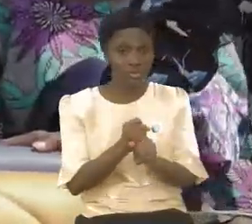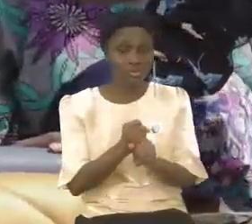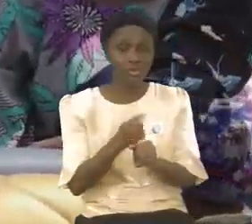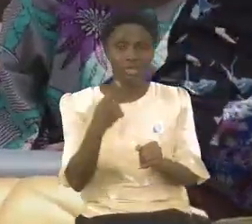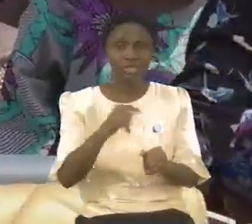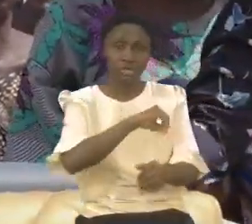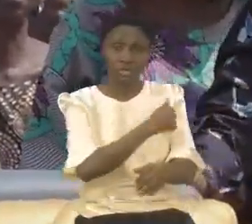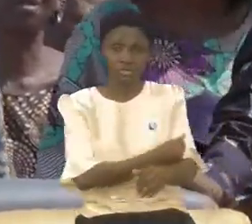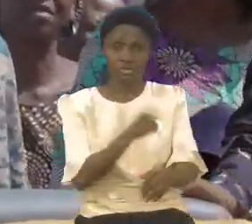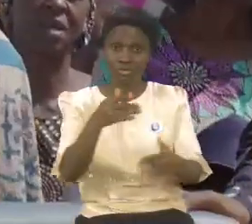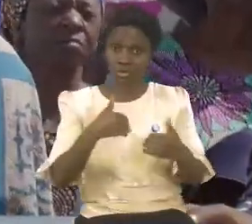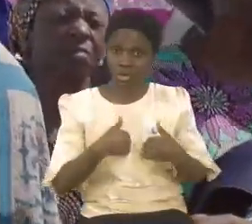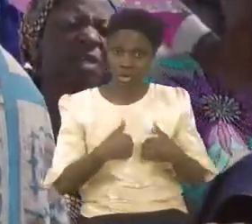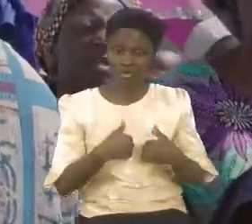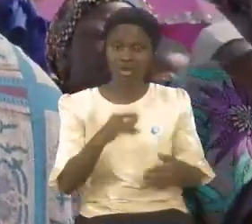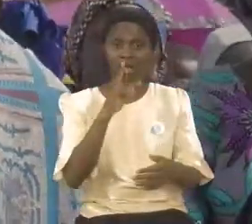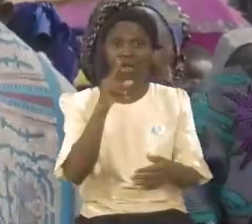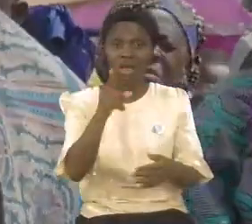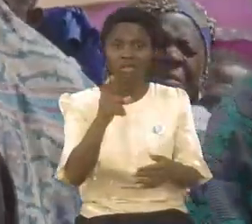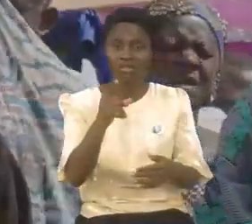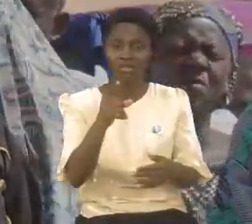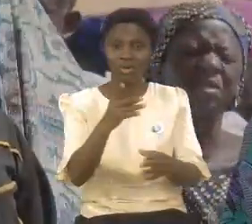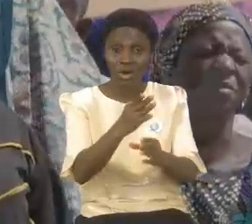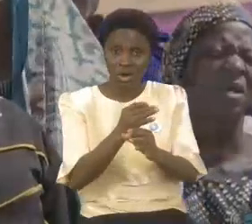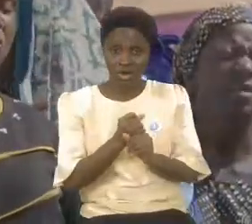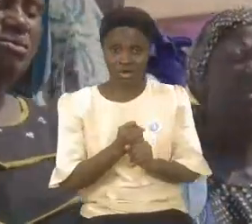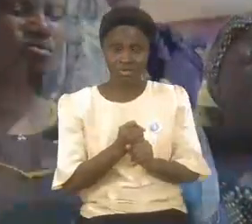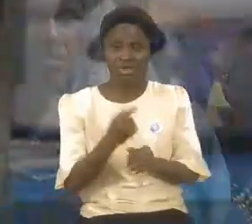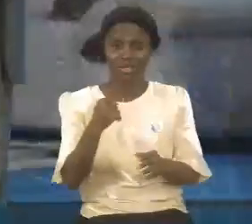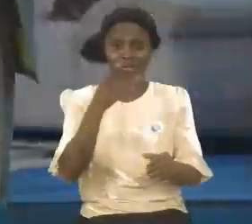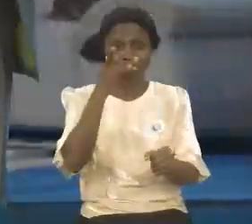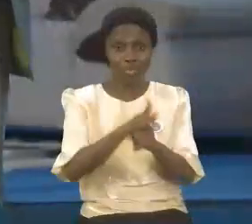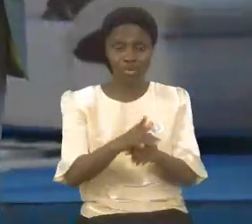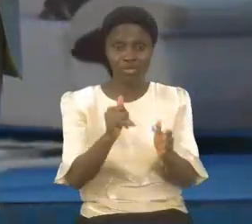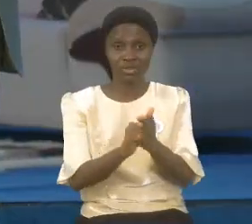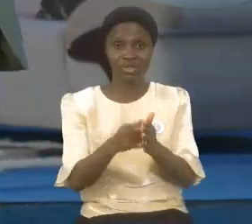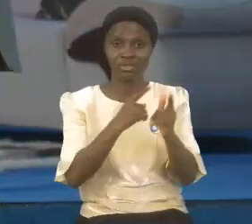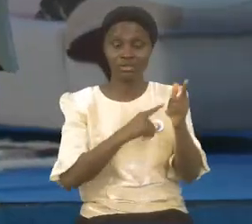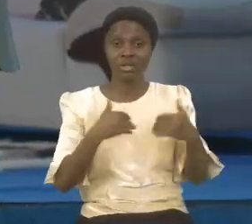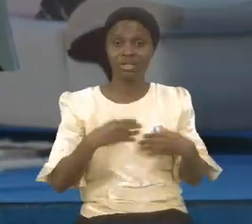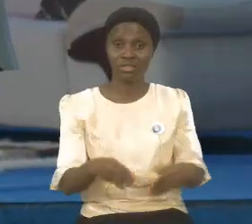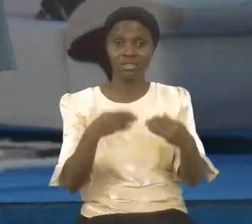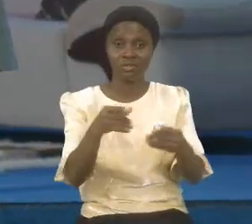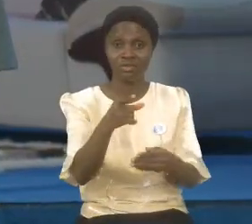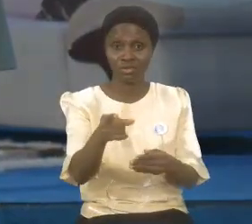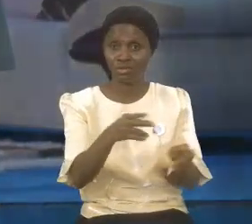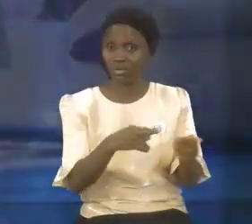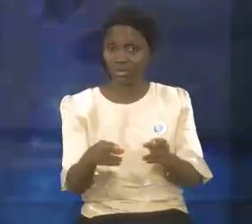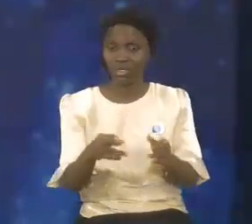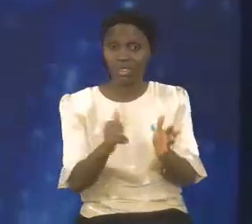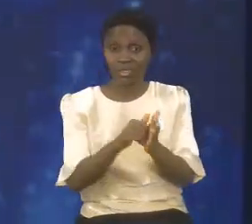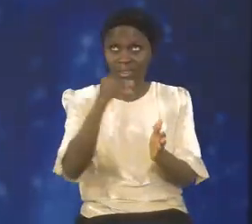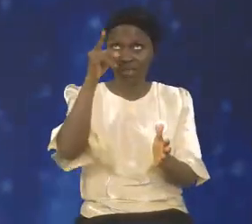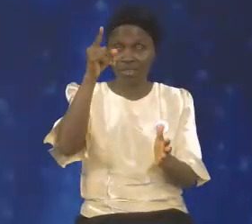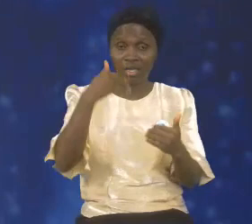the power you have? Are you claiming the promise the Lord has given you, that he has given you power